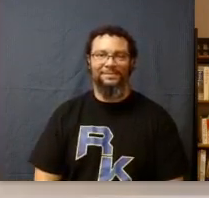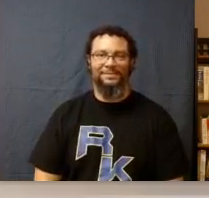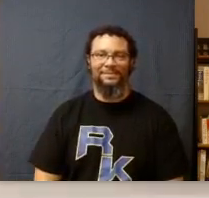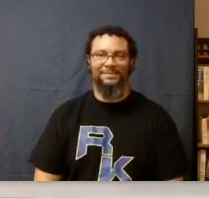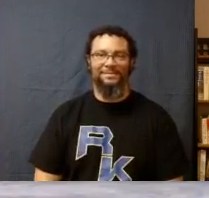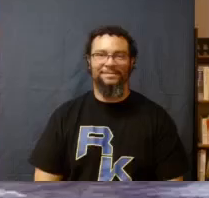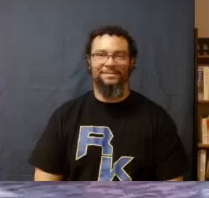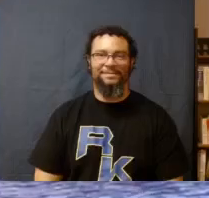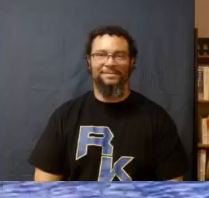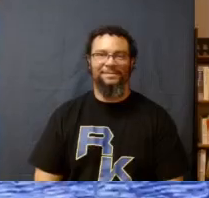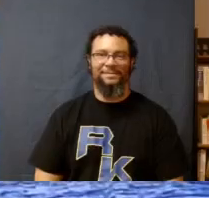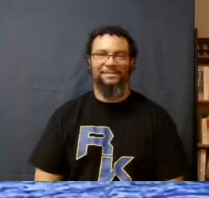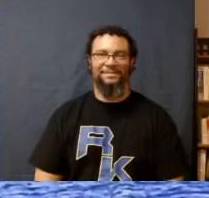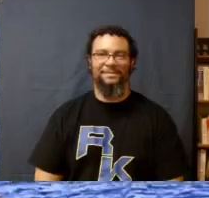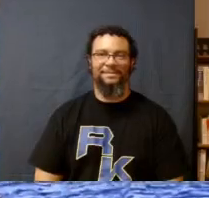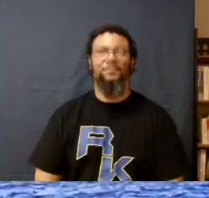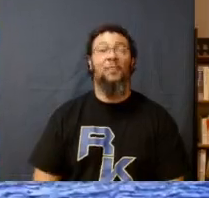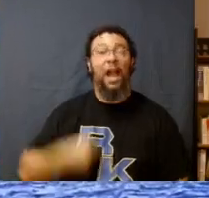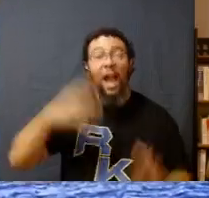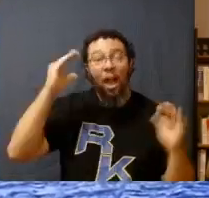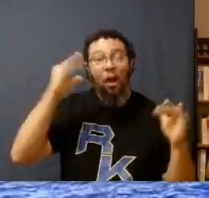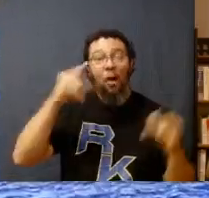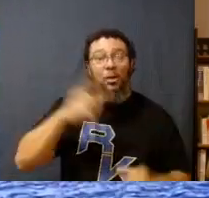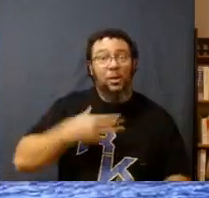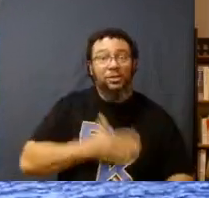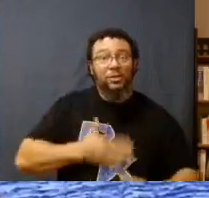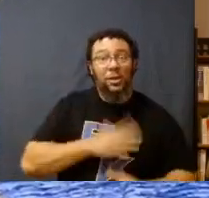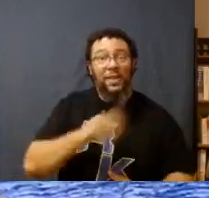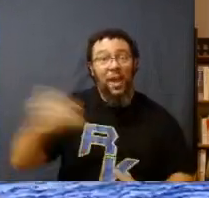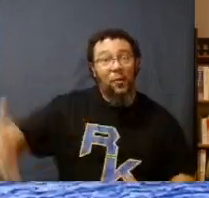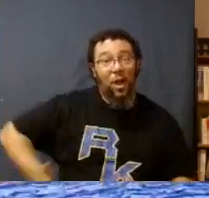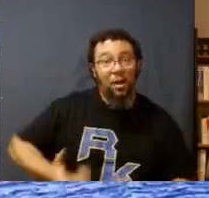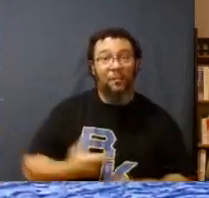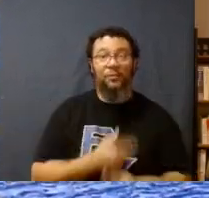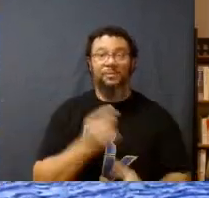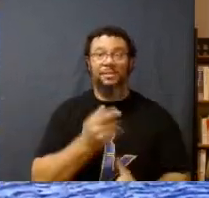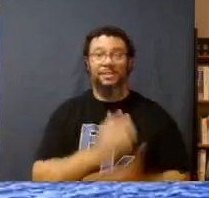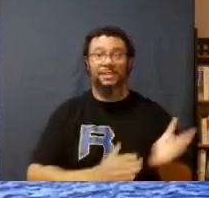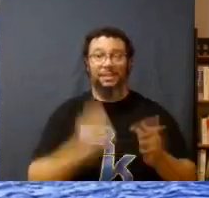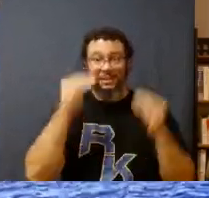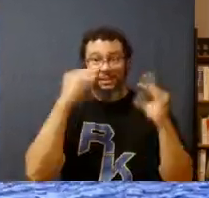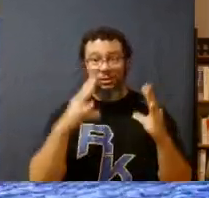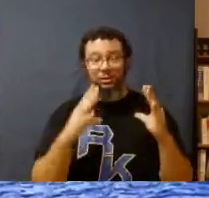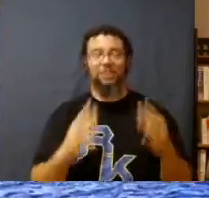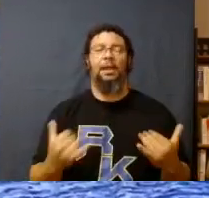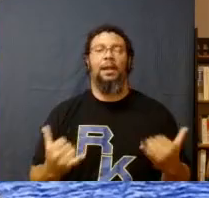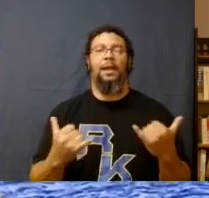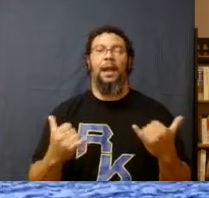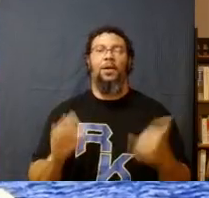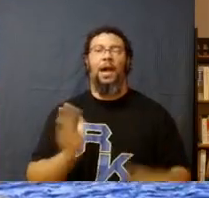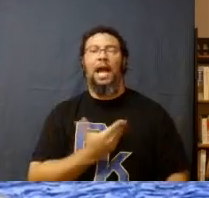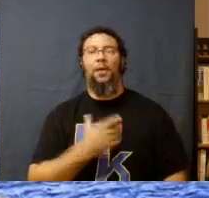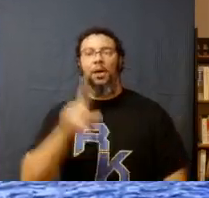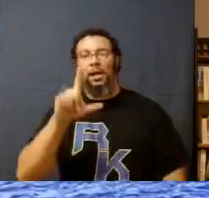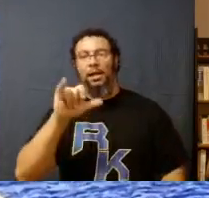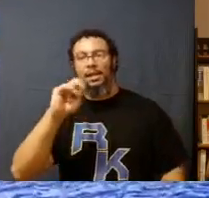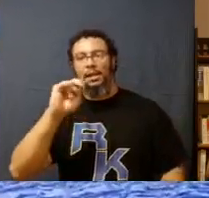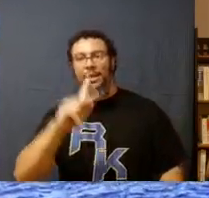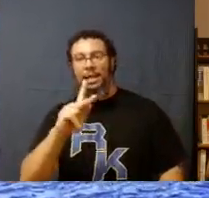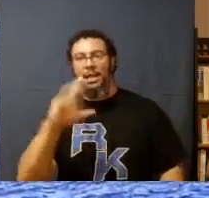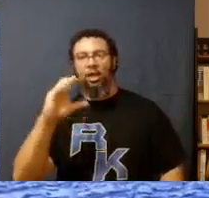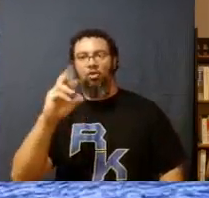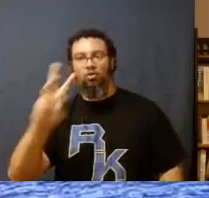Hi. I hope you enjoyed that welcome from some of our teachers. Now, our link crew leaders, juniors and seniors